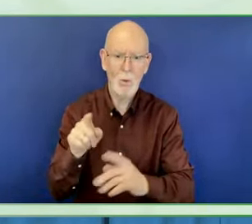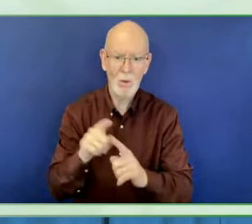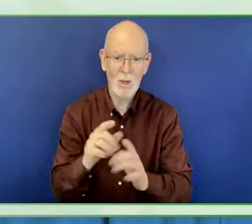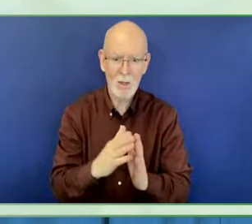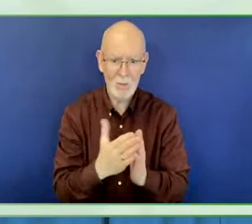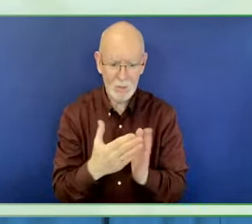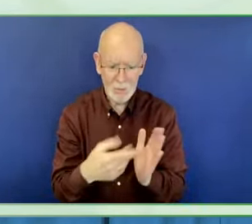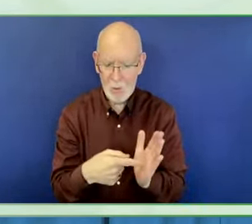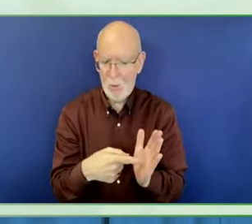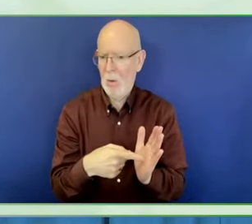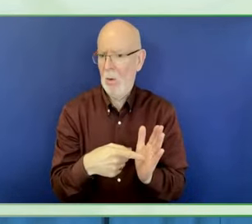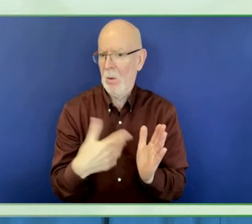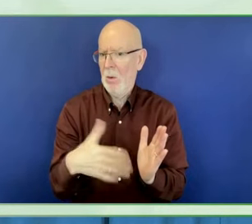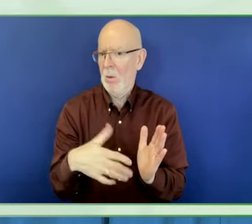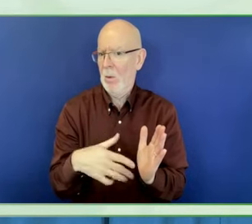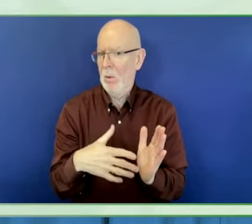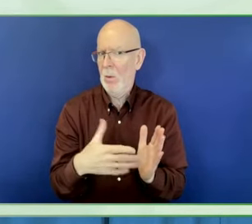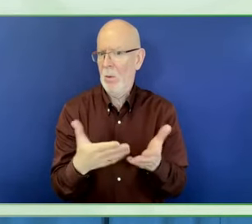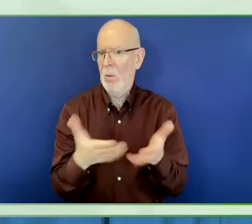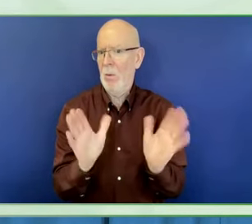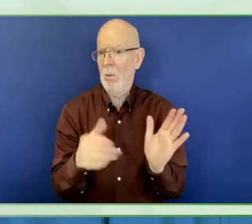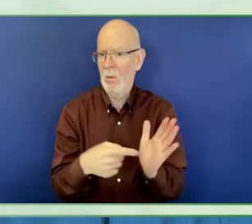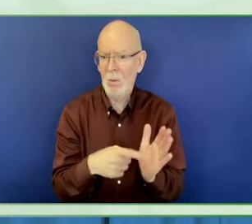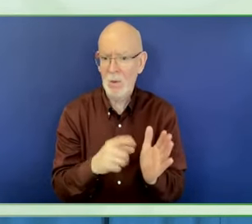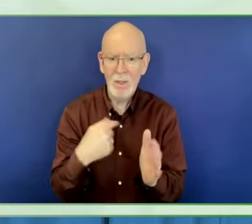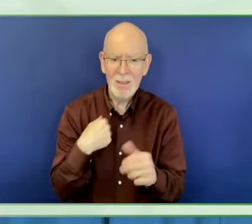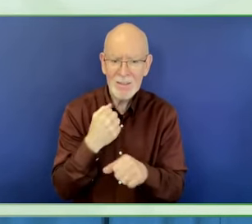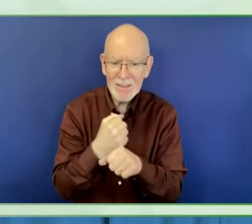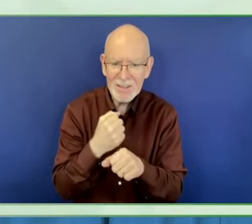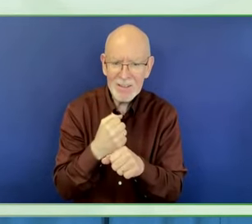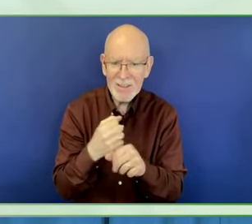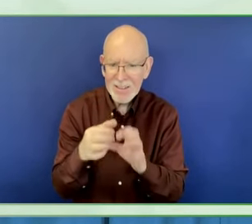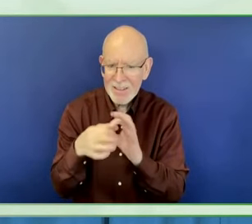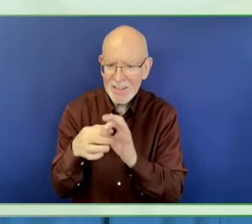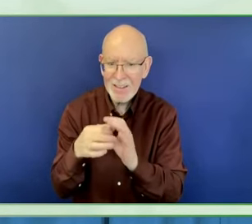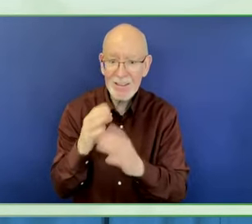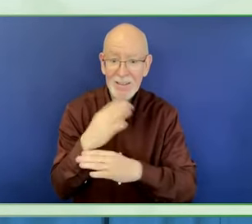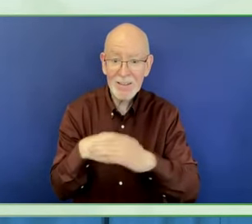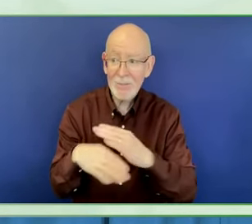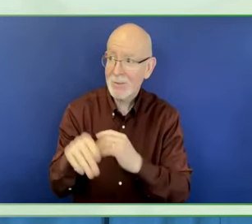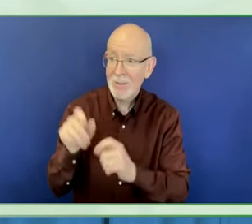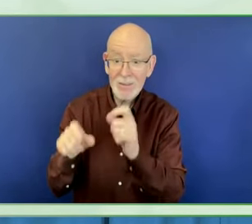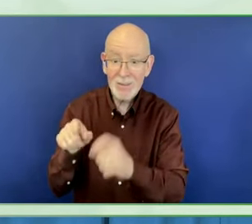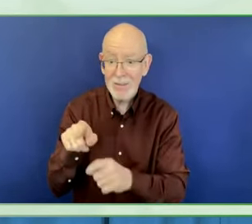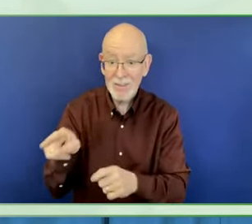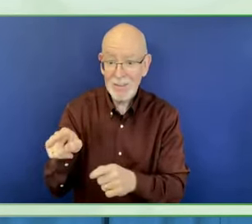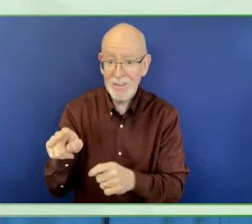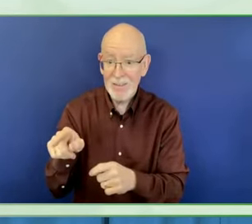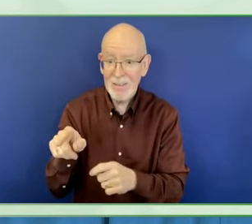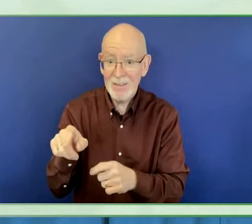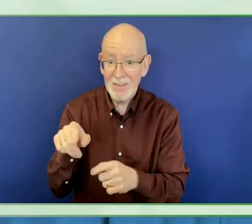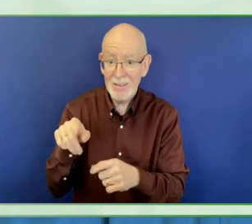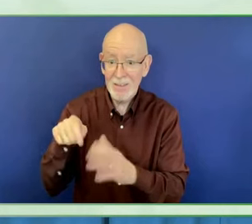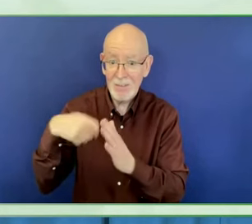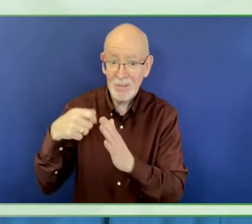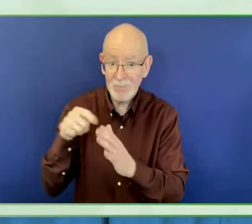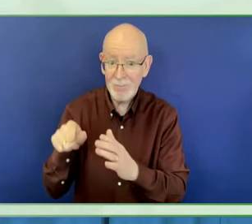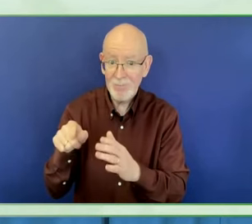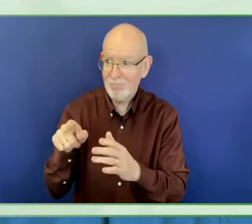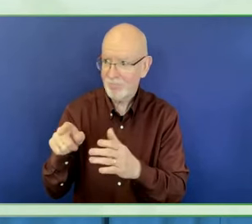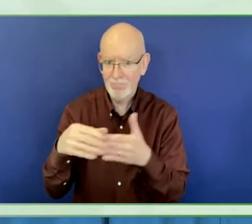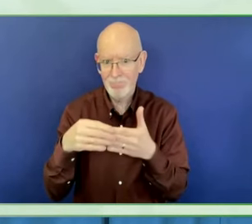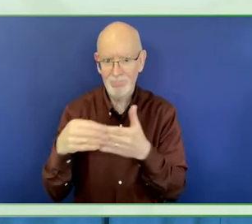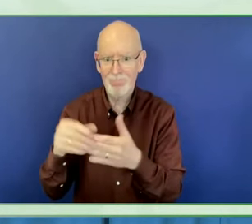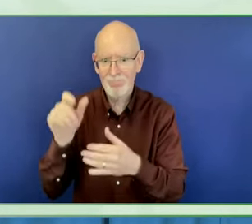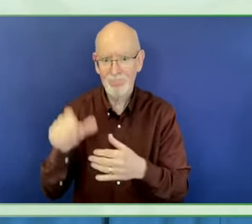to ensure all of his access requirements. We had worked alongside him just as an intimacy coordinator. And from that, I'll read a